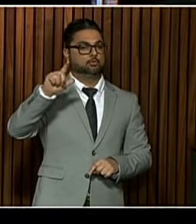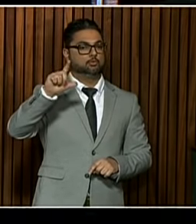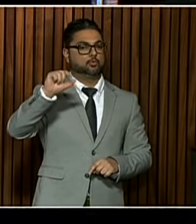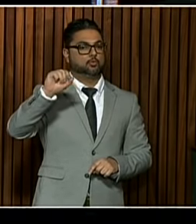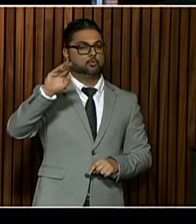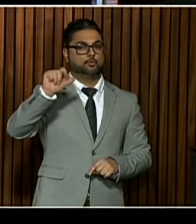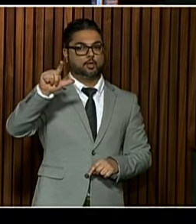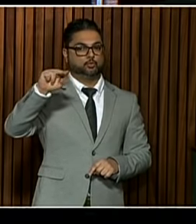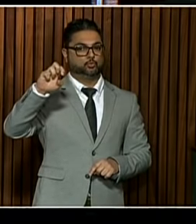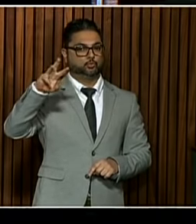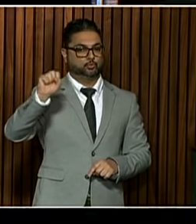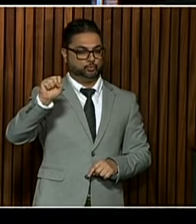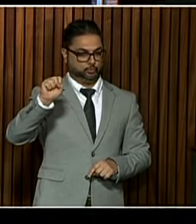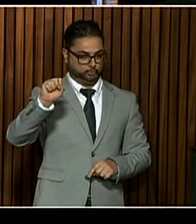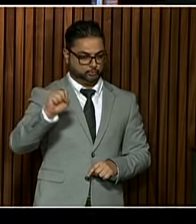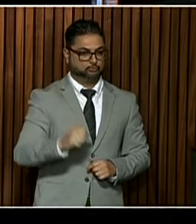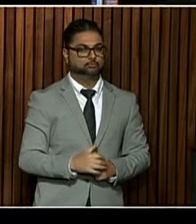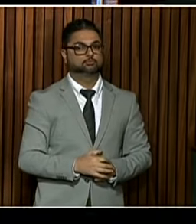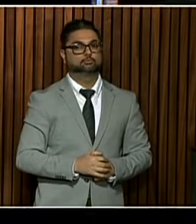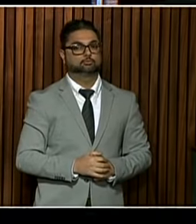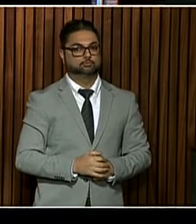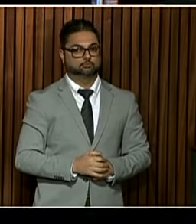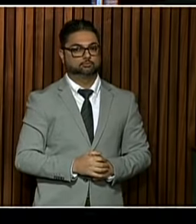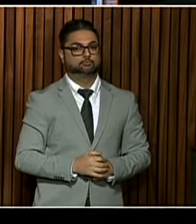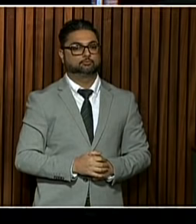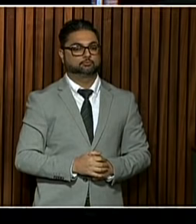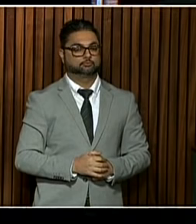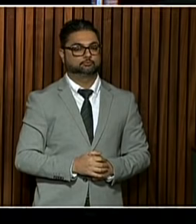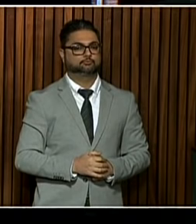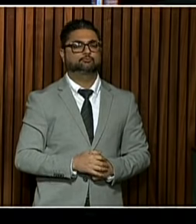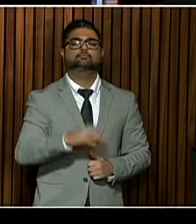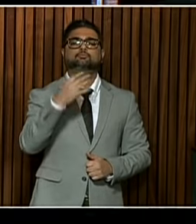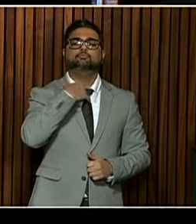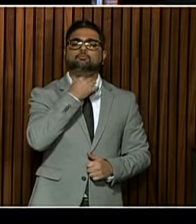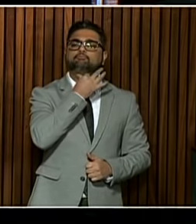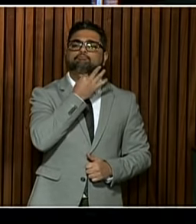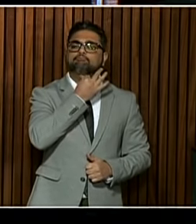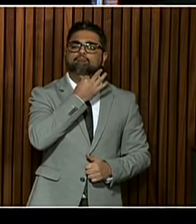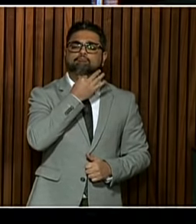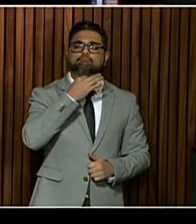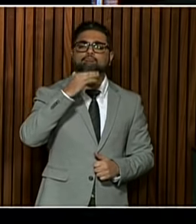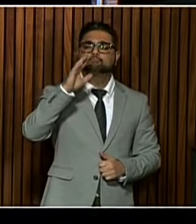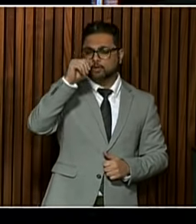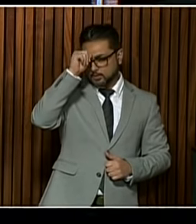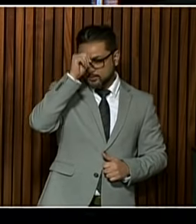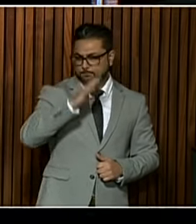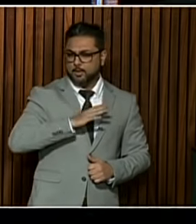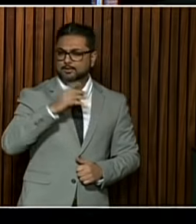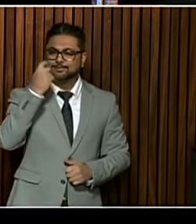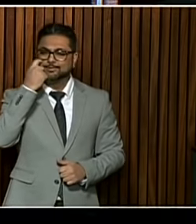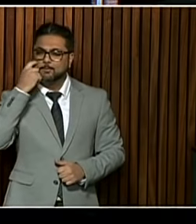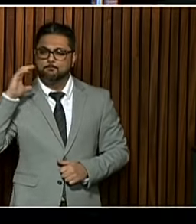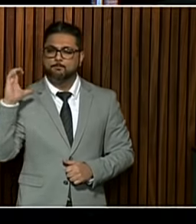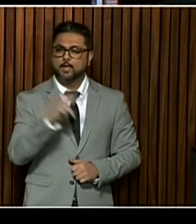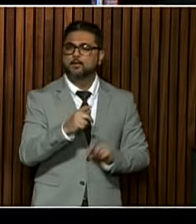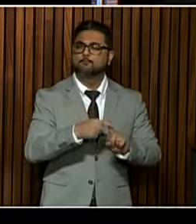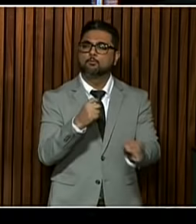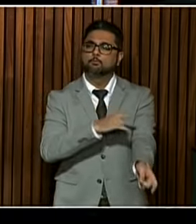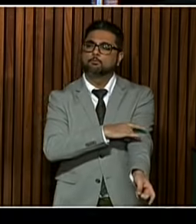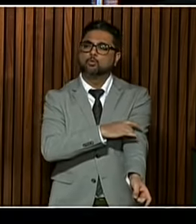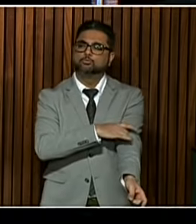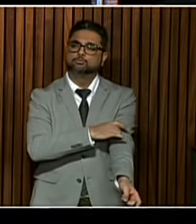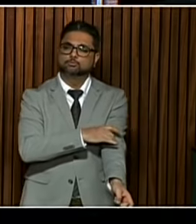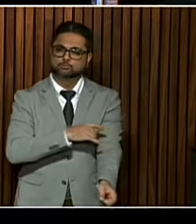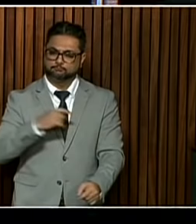wondering, we saw that a man in his 70s who had returned from a trip to Portugal passed away last night in the